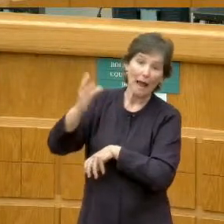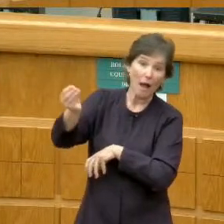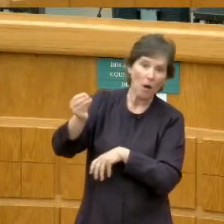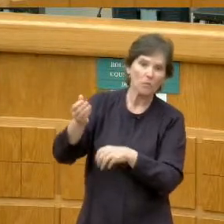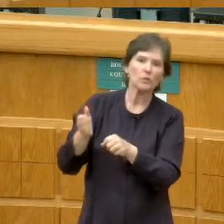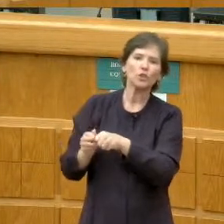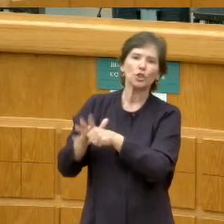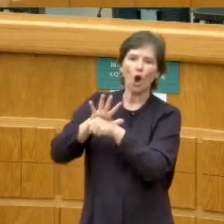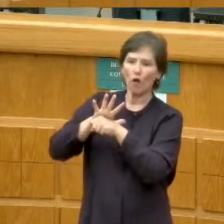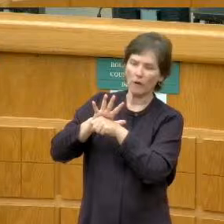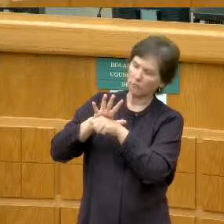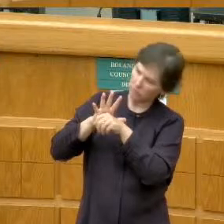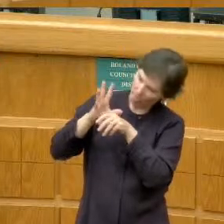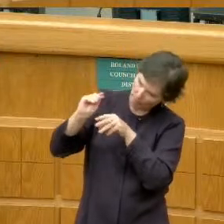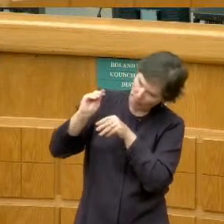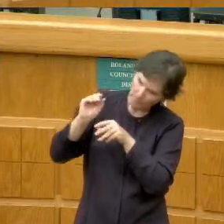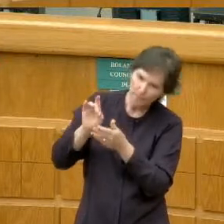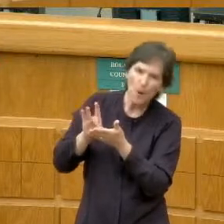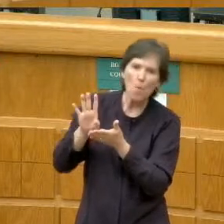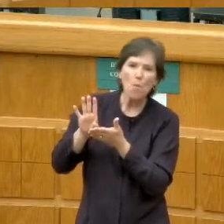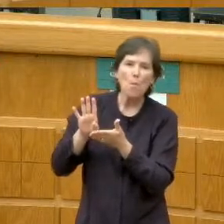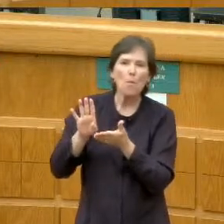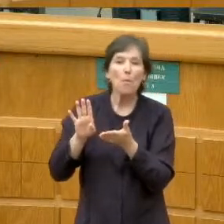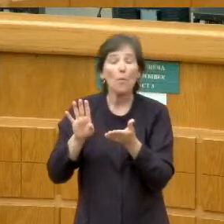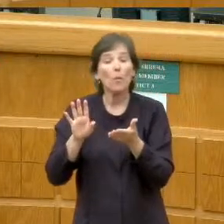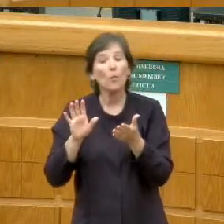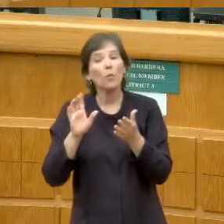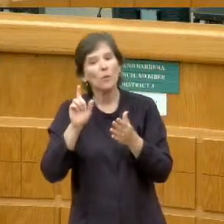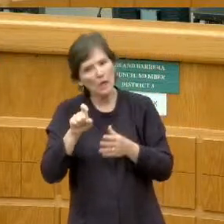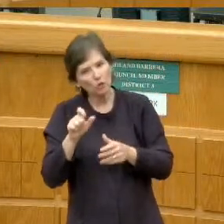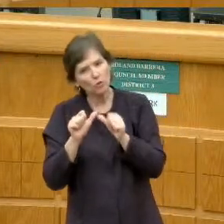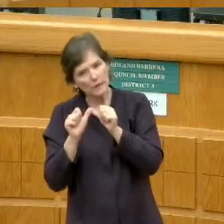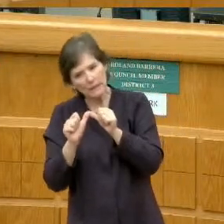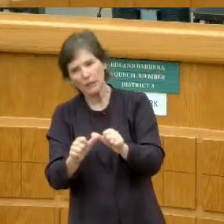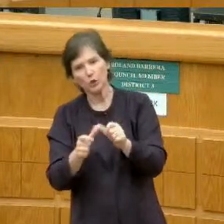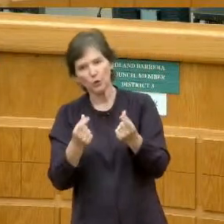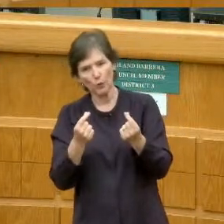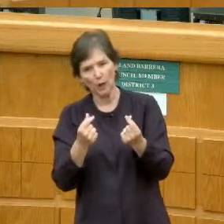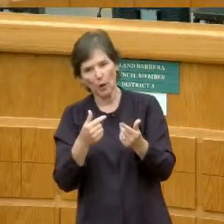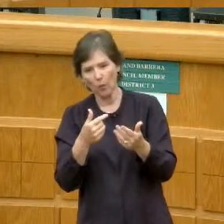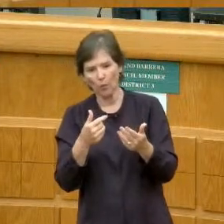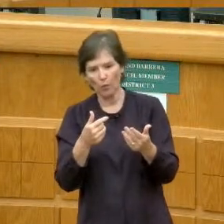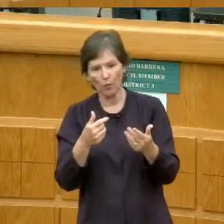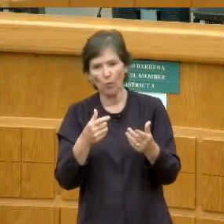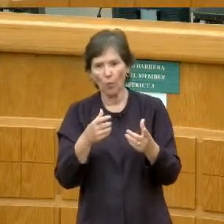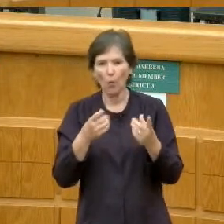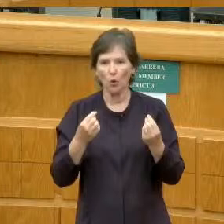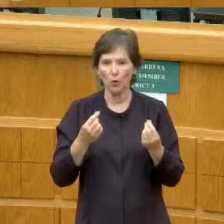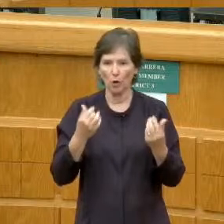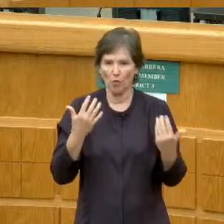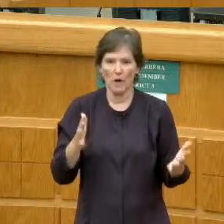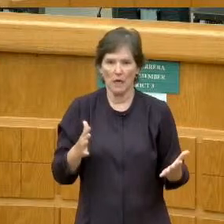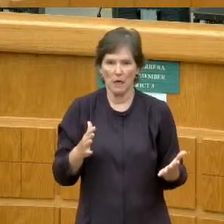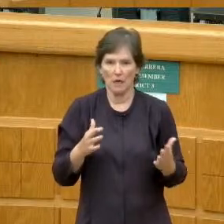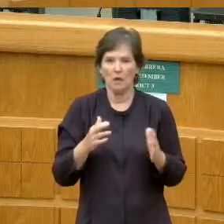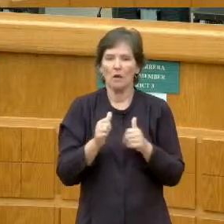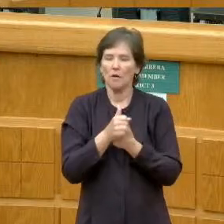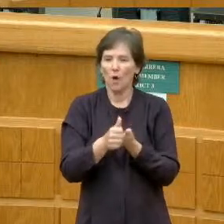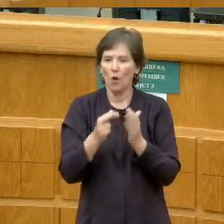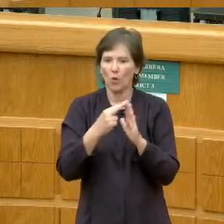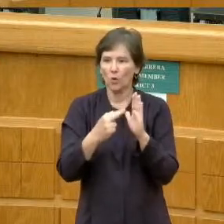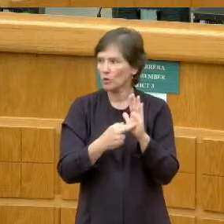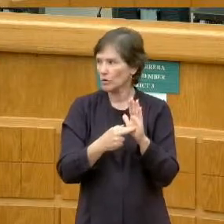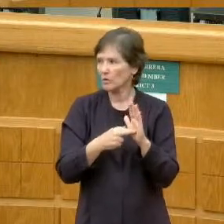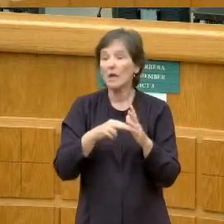So let's keep doing what we're doing. This, it's not a guess. This